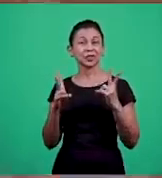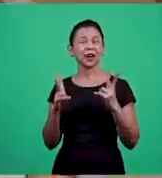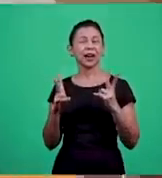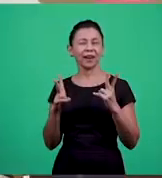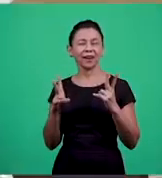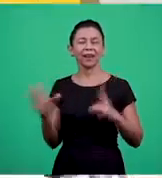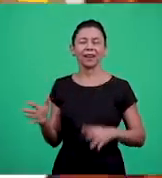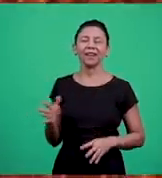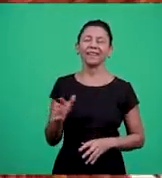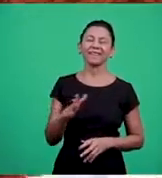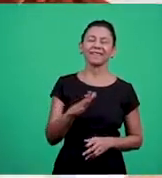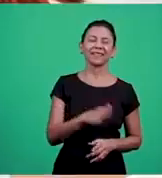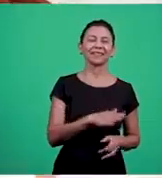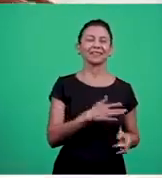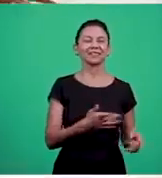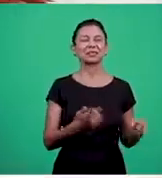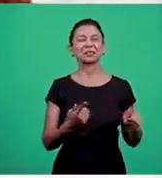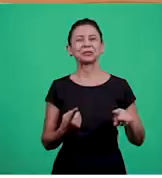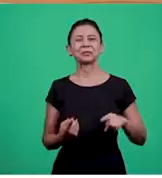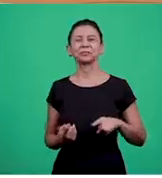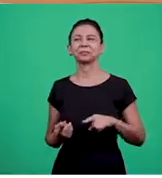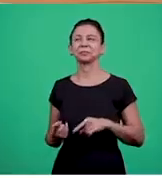victory.